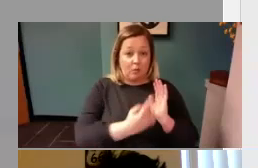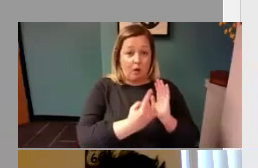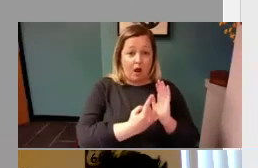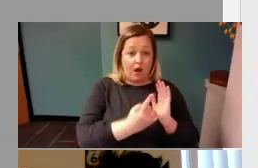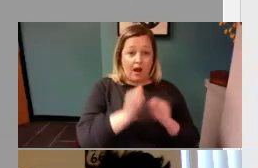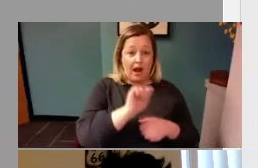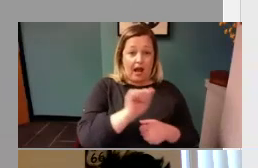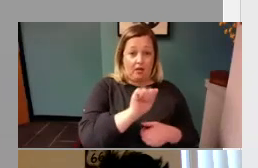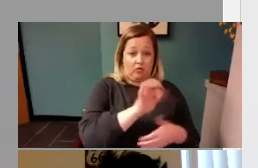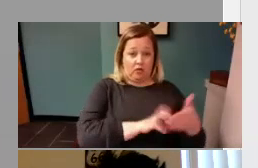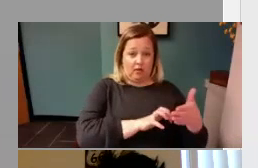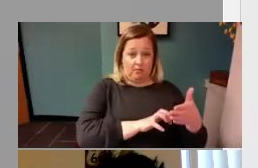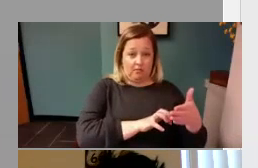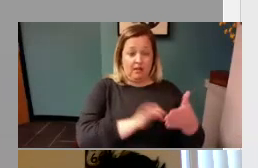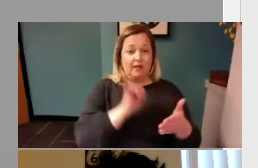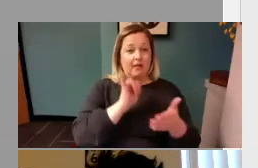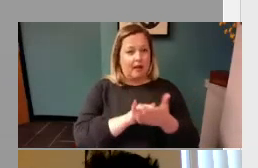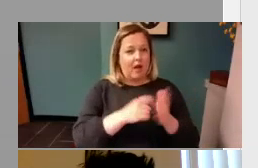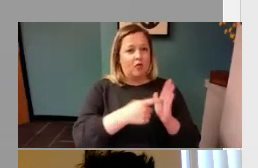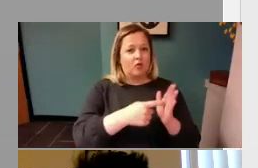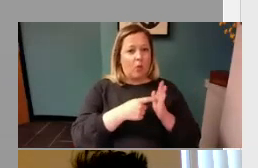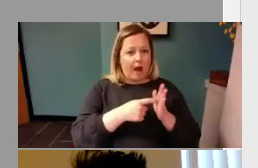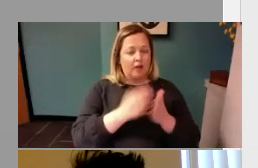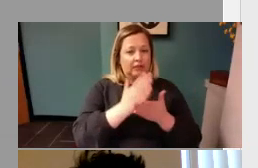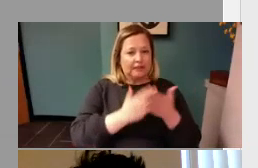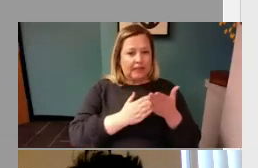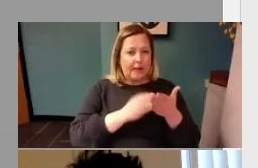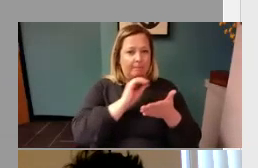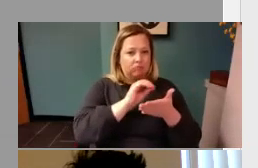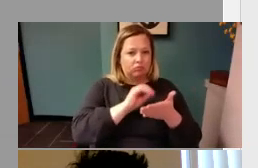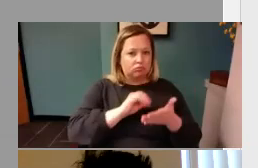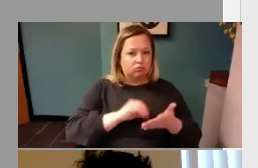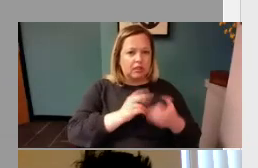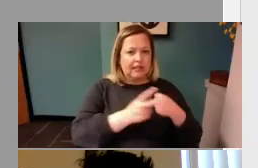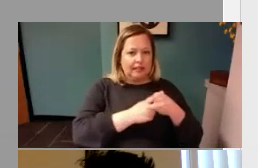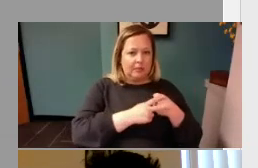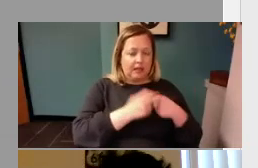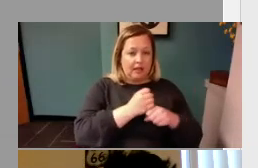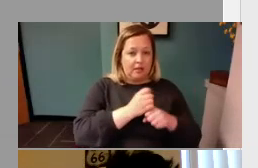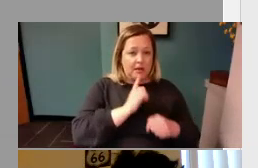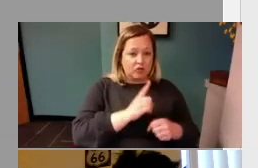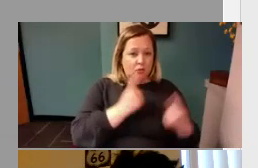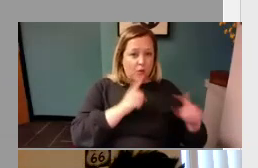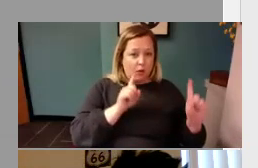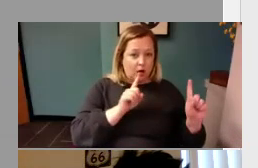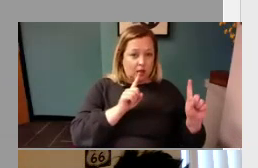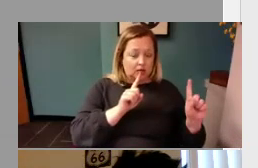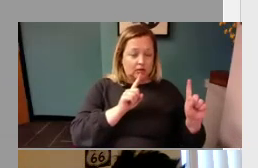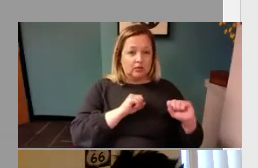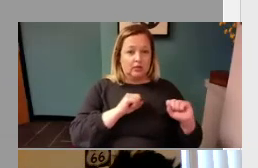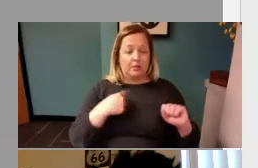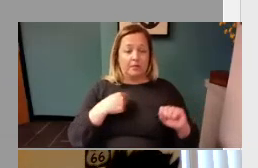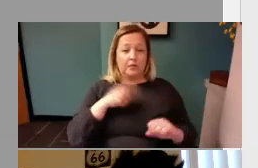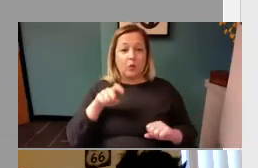require some bookkeeping to make sure that the algorithm works, right? We need to make sure that we know what the individual